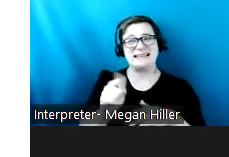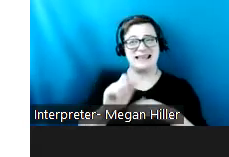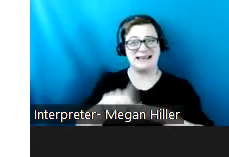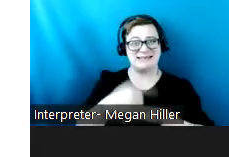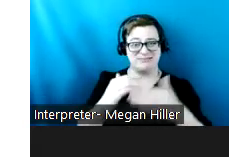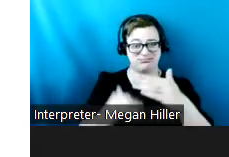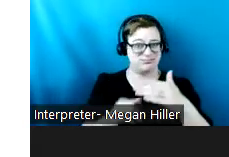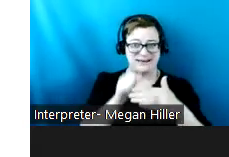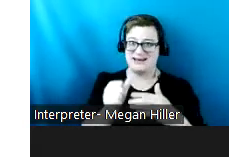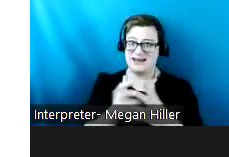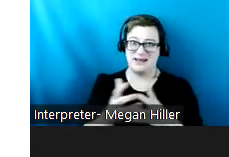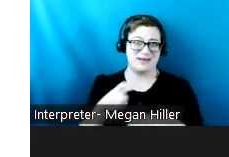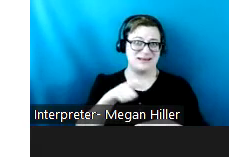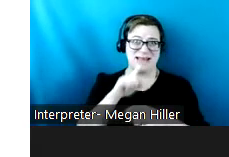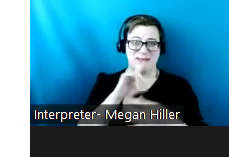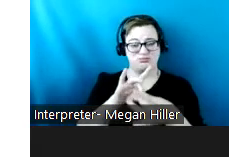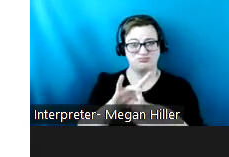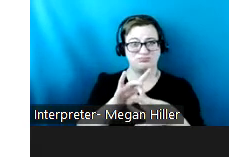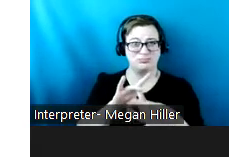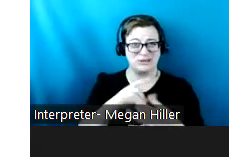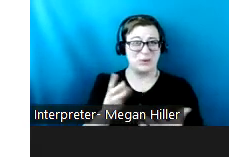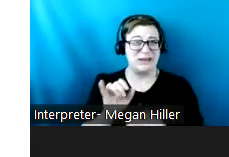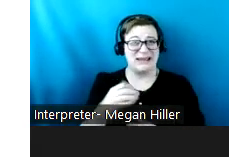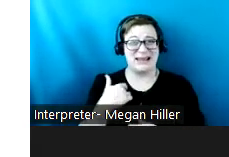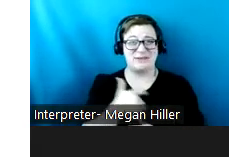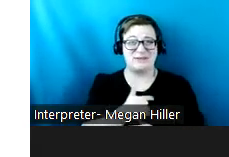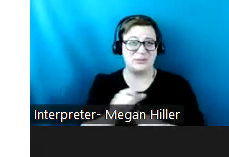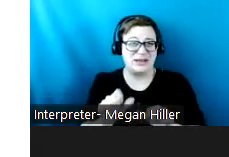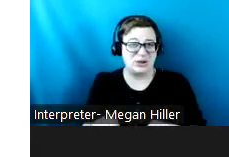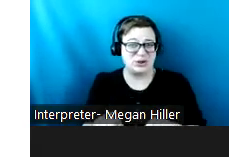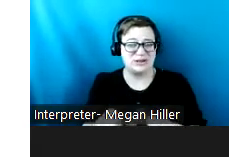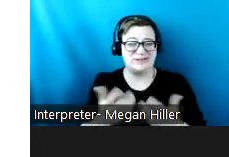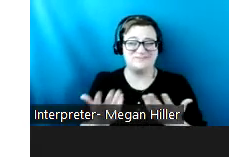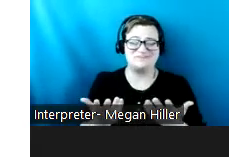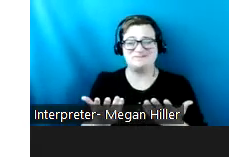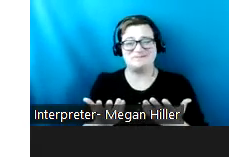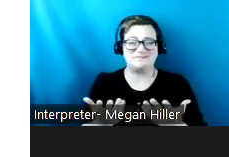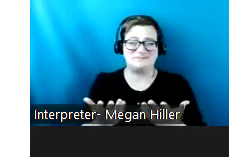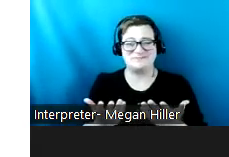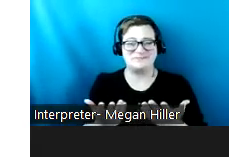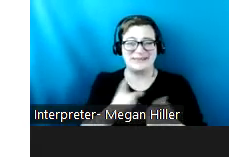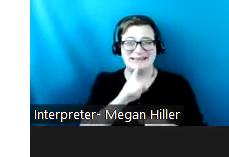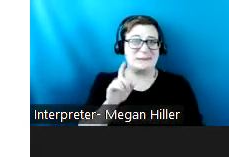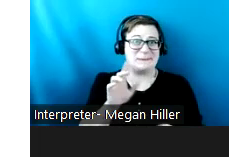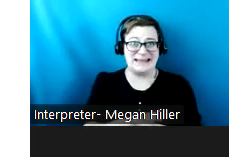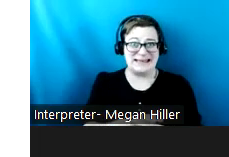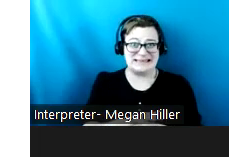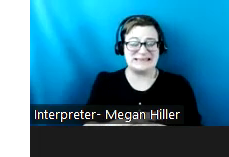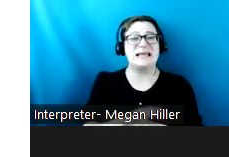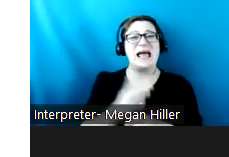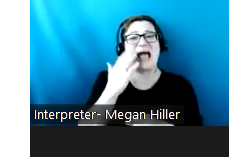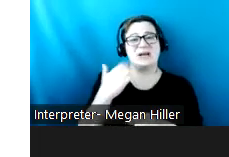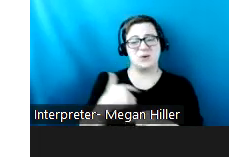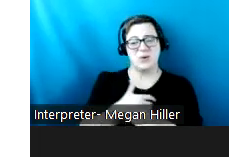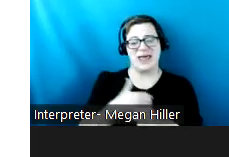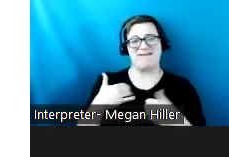much time for relationship building. So if there's anything that we could really within this commit to, and I know we've got that language, but